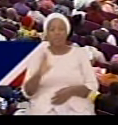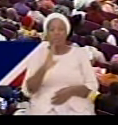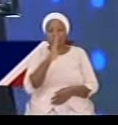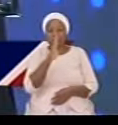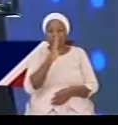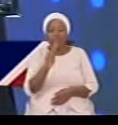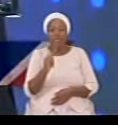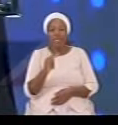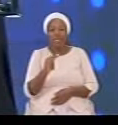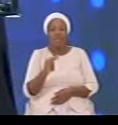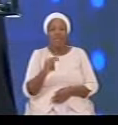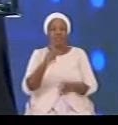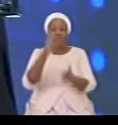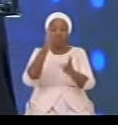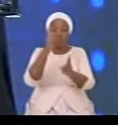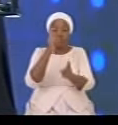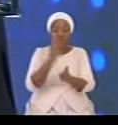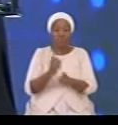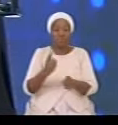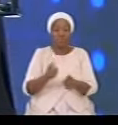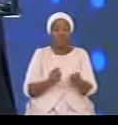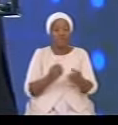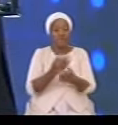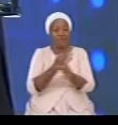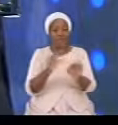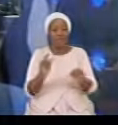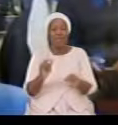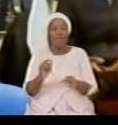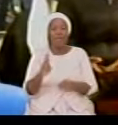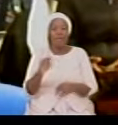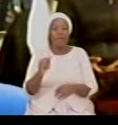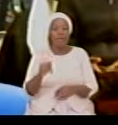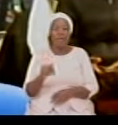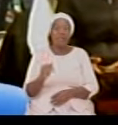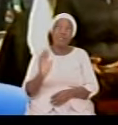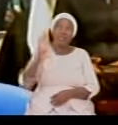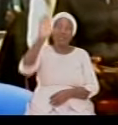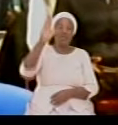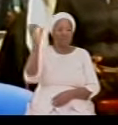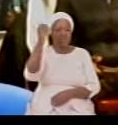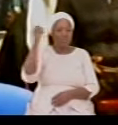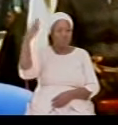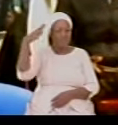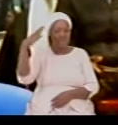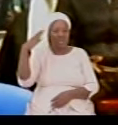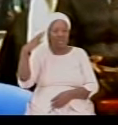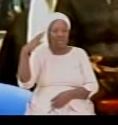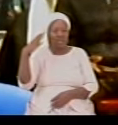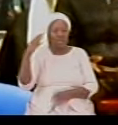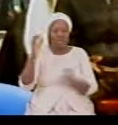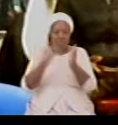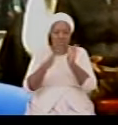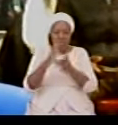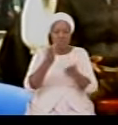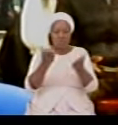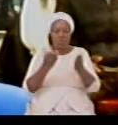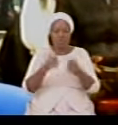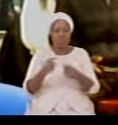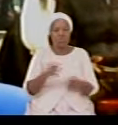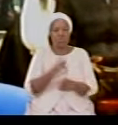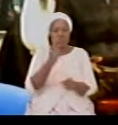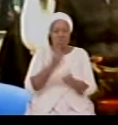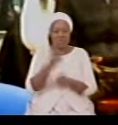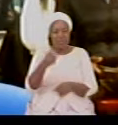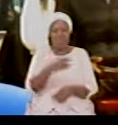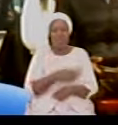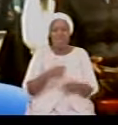being justified freely by his grace. He wants to justify you. He wants to tell